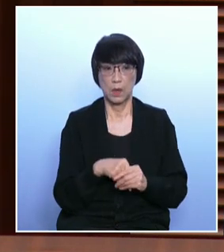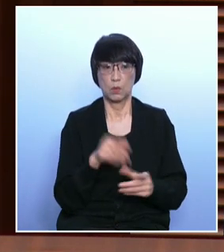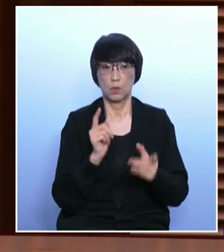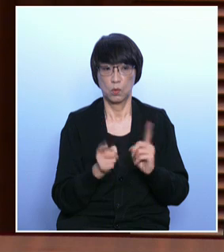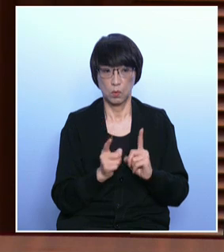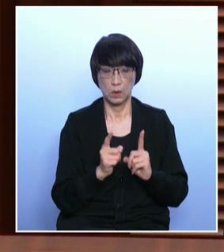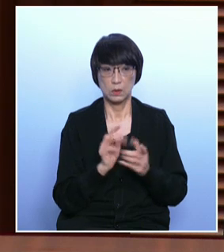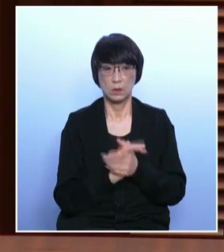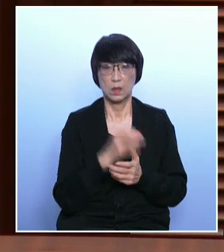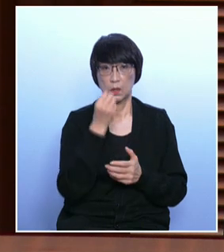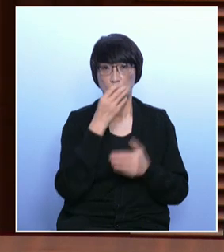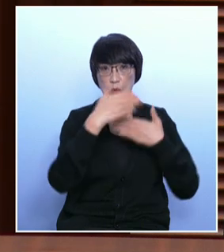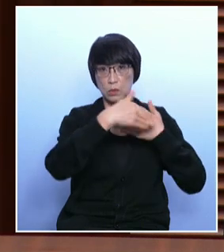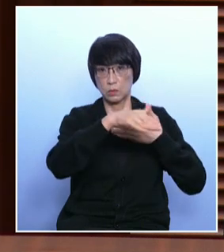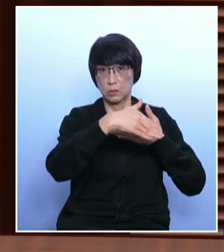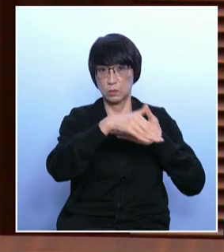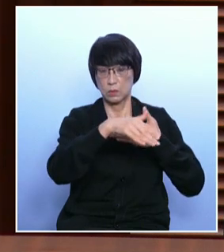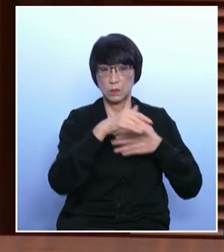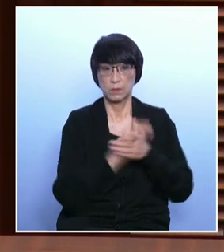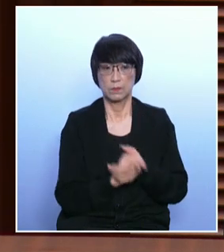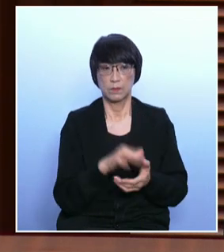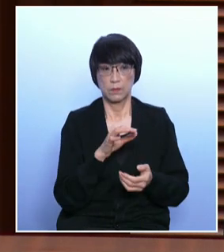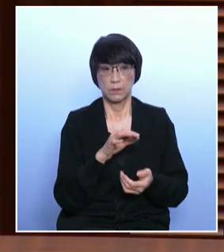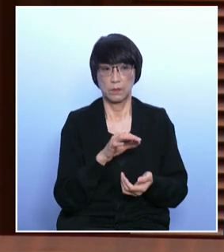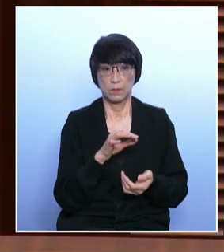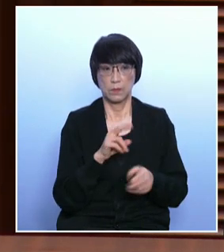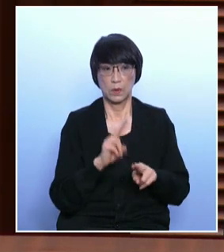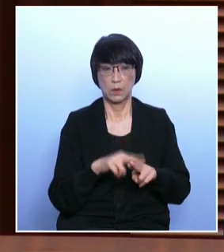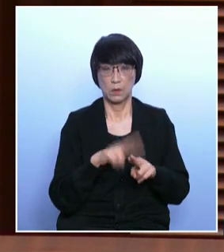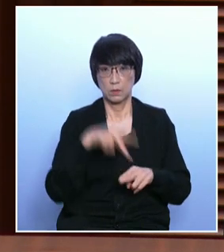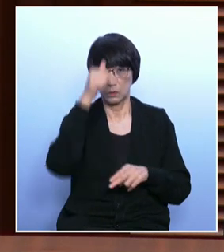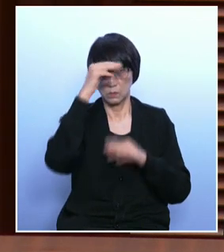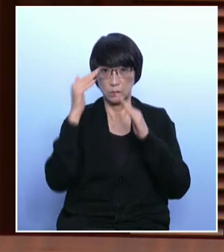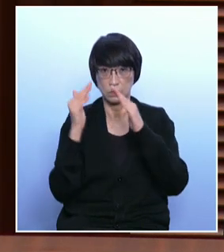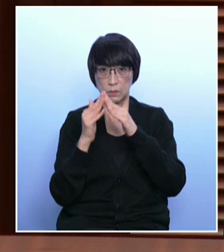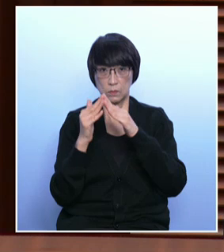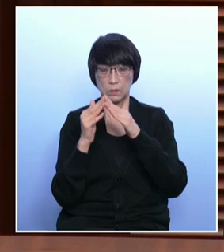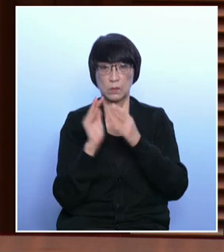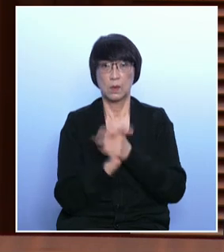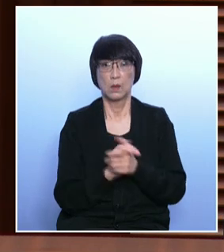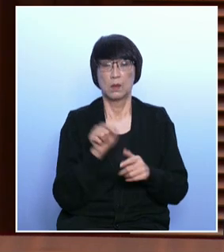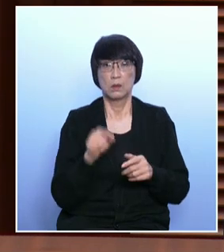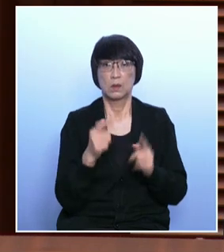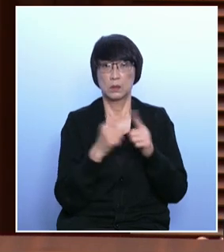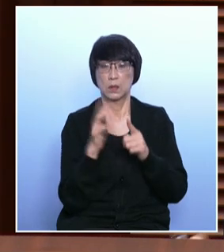actively recruiting manpower. We recruit from outside Hong Kong as well.